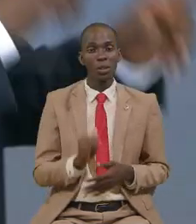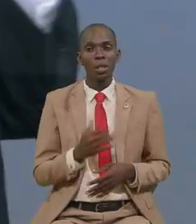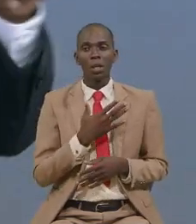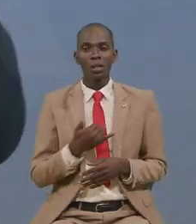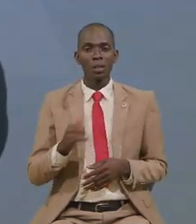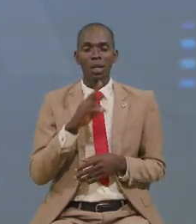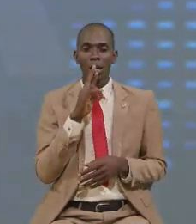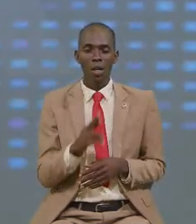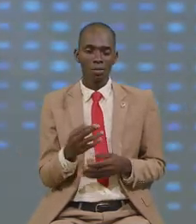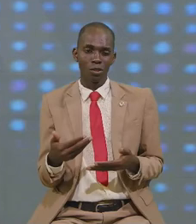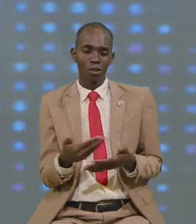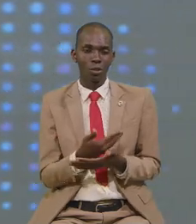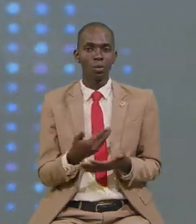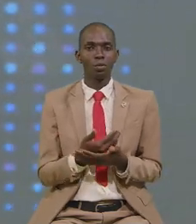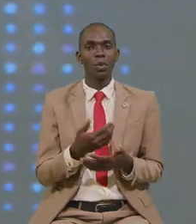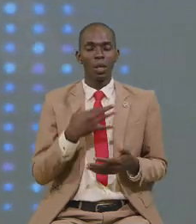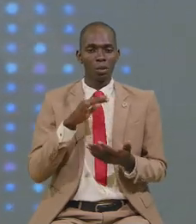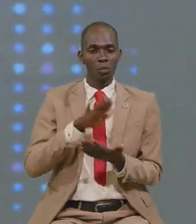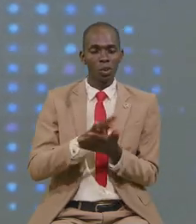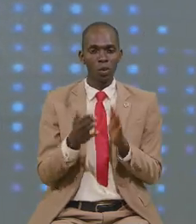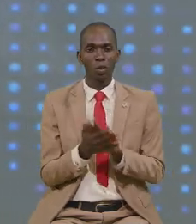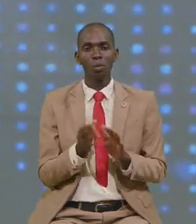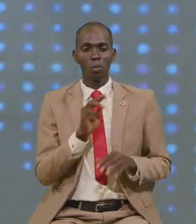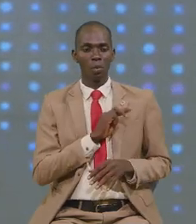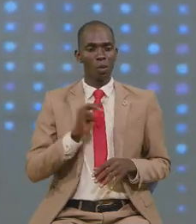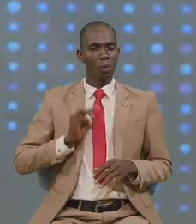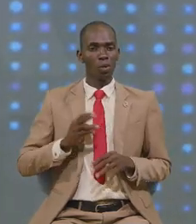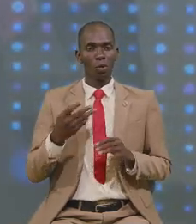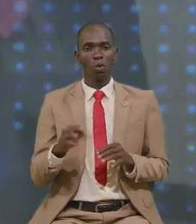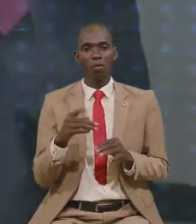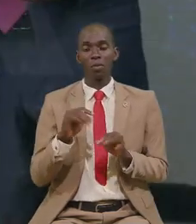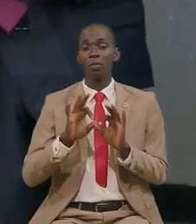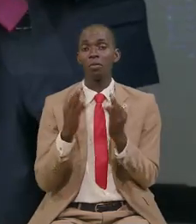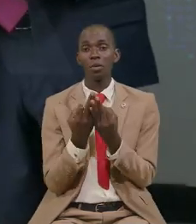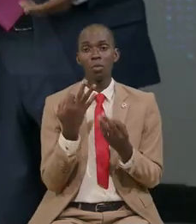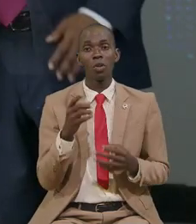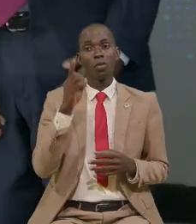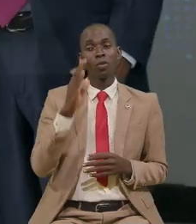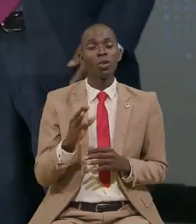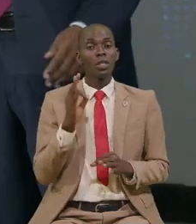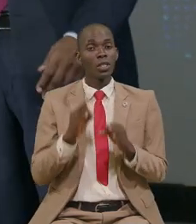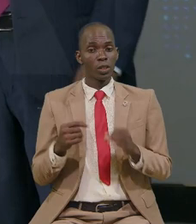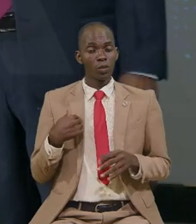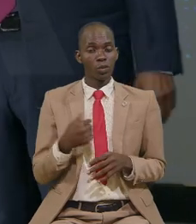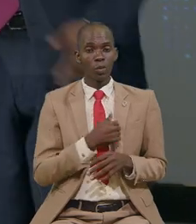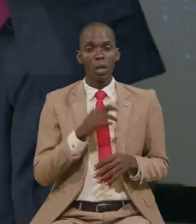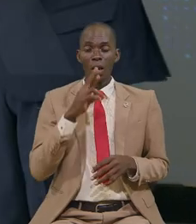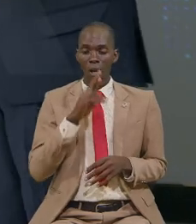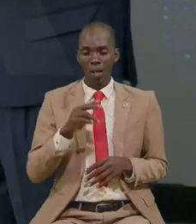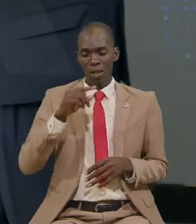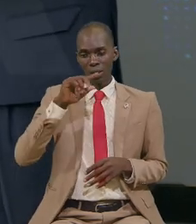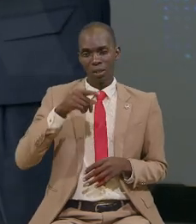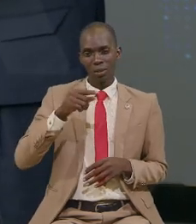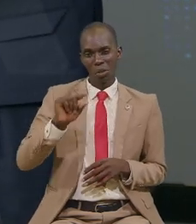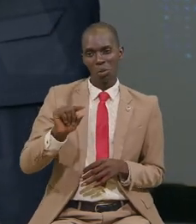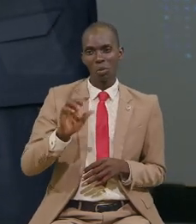become members of the family of God. And if for little children it's like that, that you sin not,